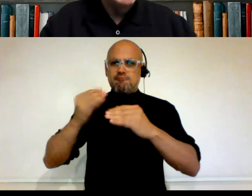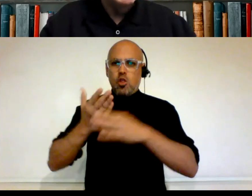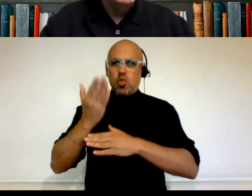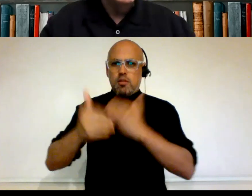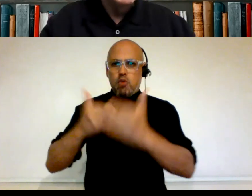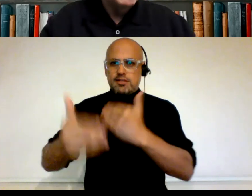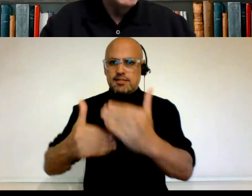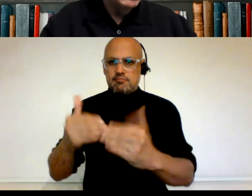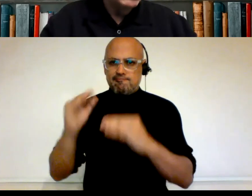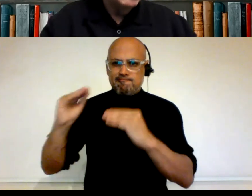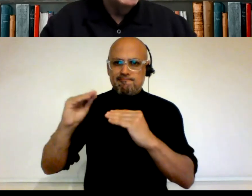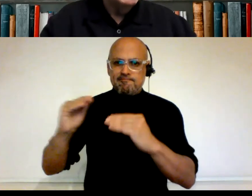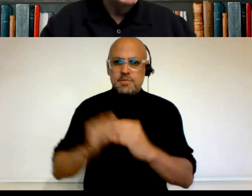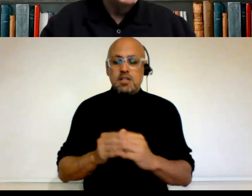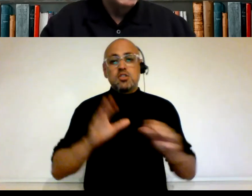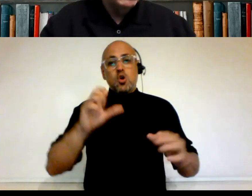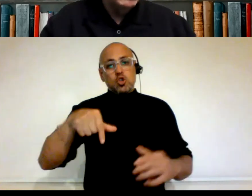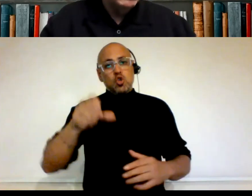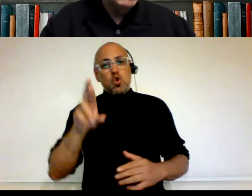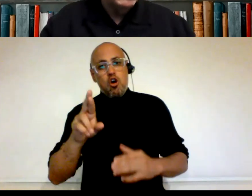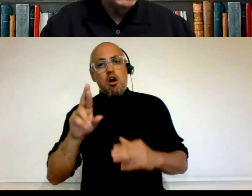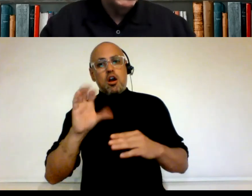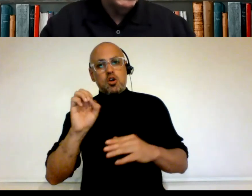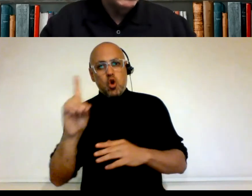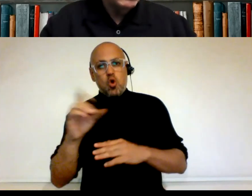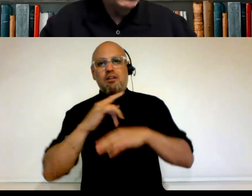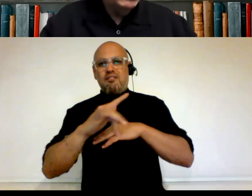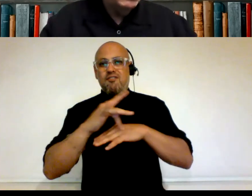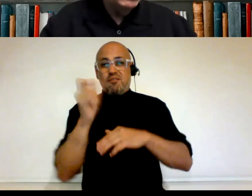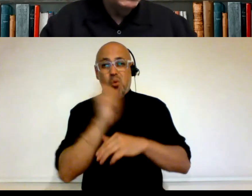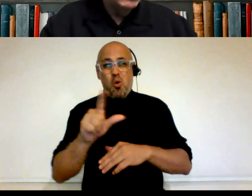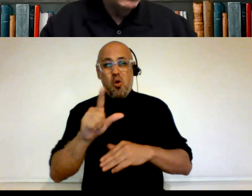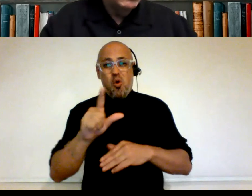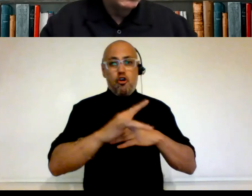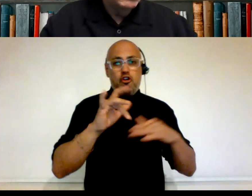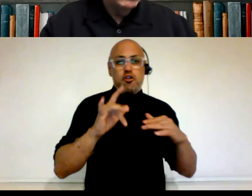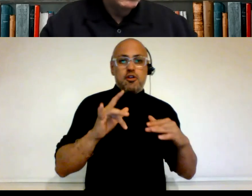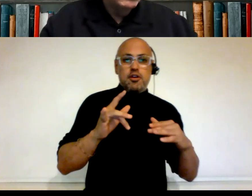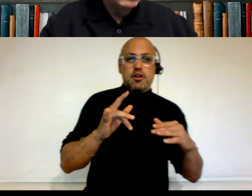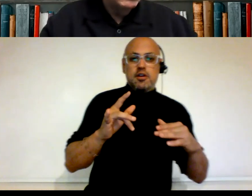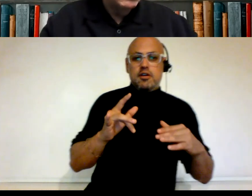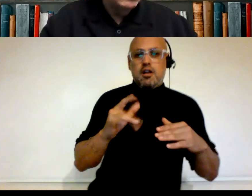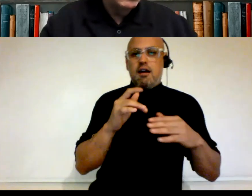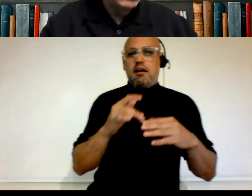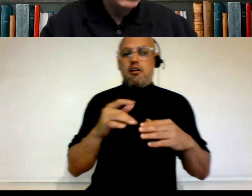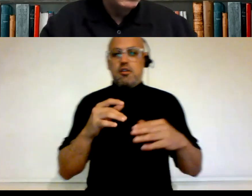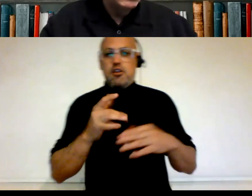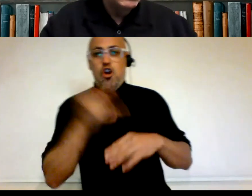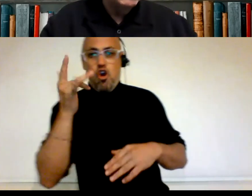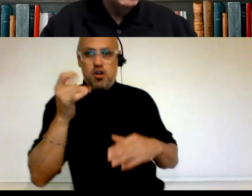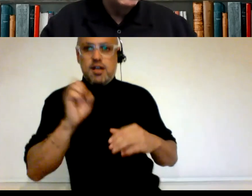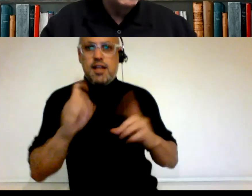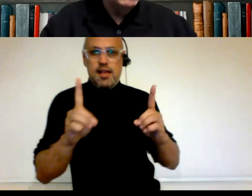So QR code is available for all early ed students and up to grade 2